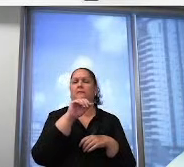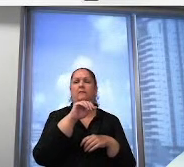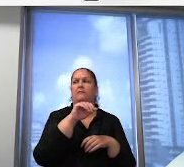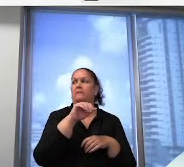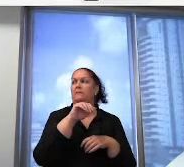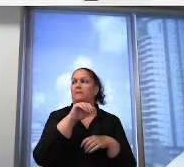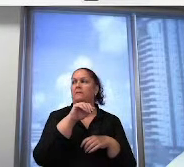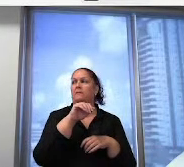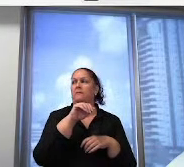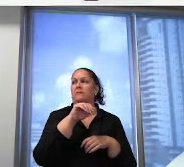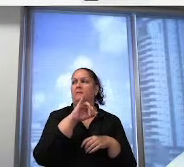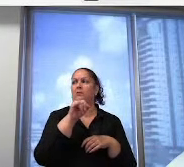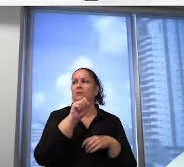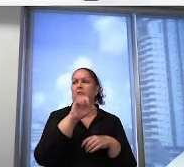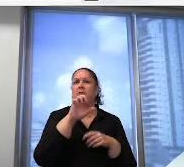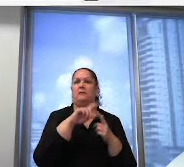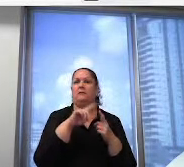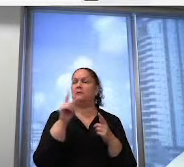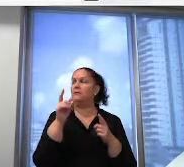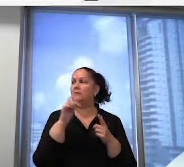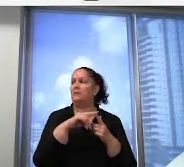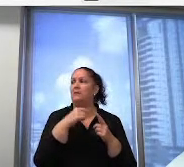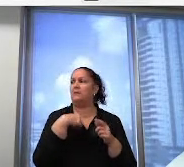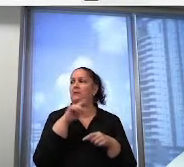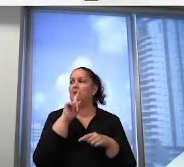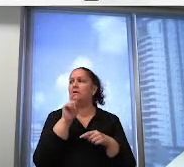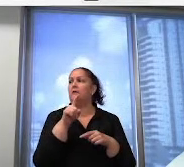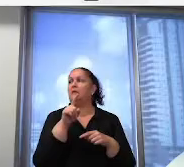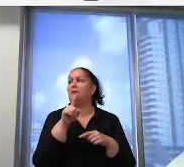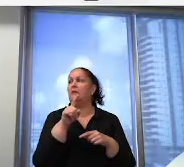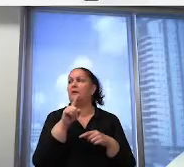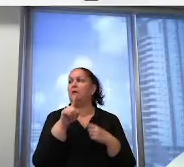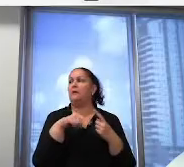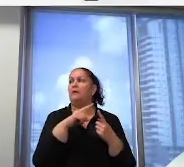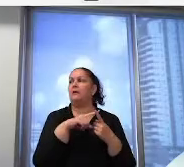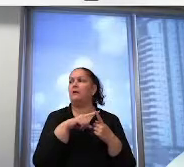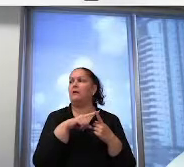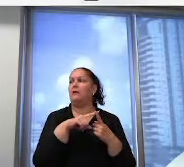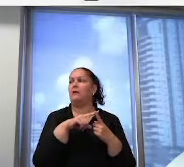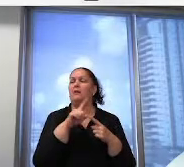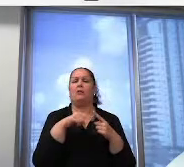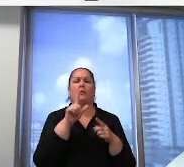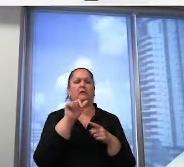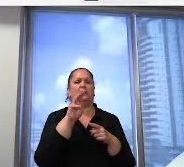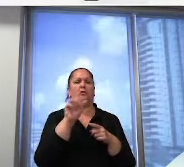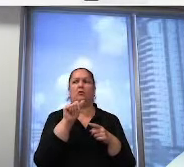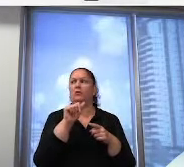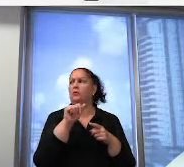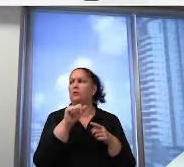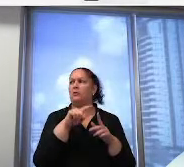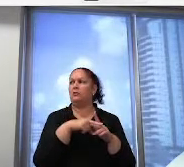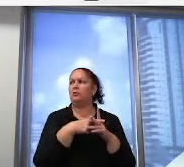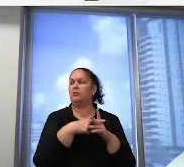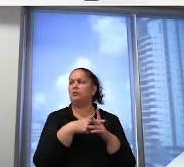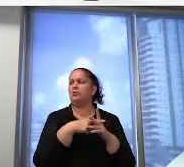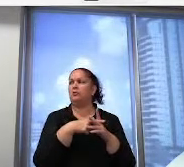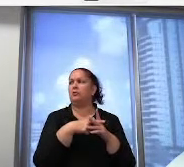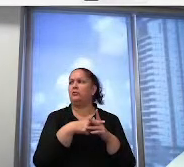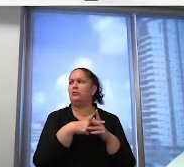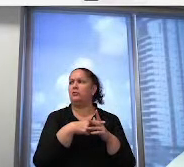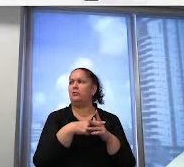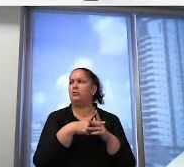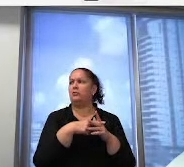This is Attorney Josepo for ICSE. My Okay, question, please. if I may, my question is regarding when did LUMA first start